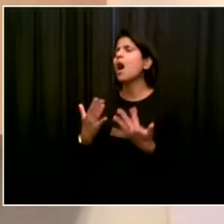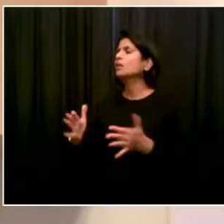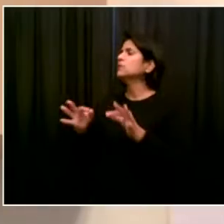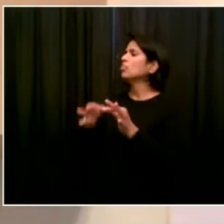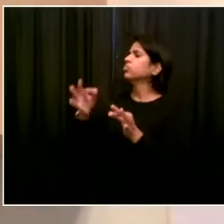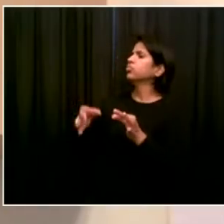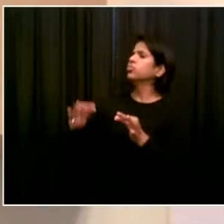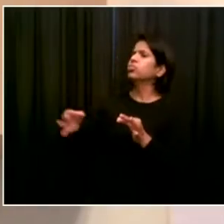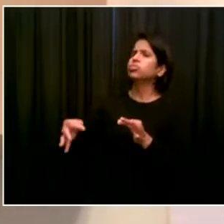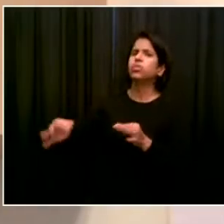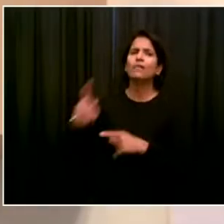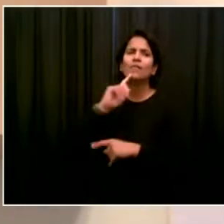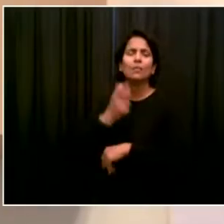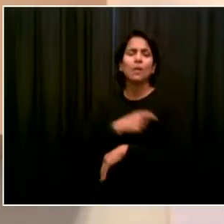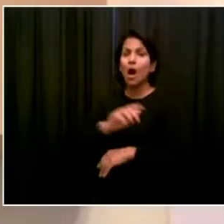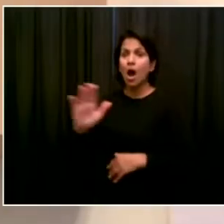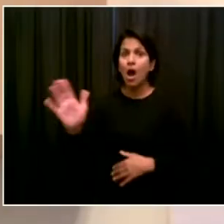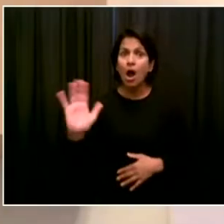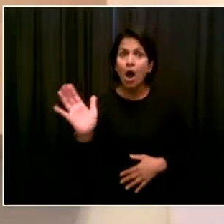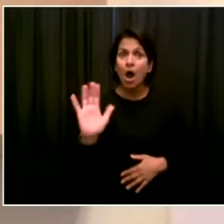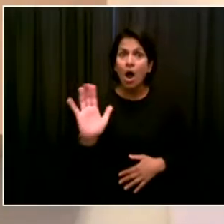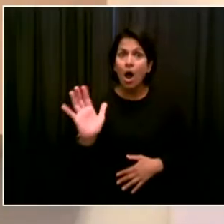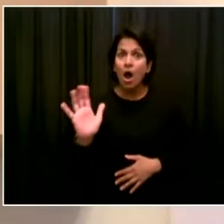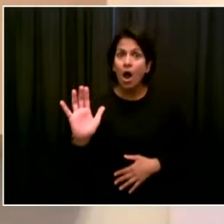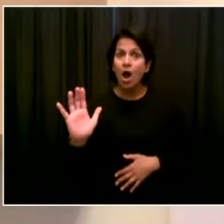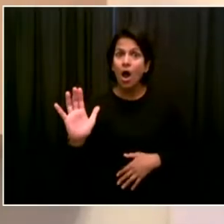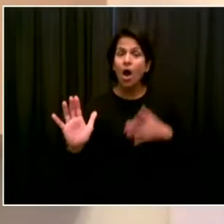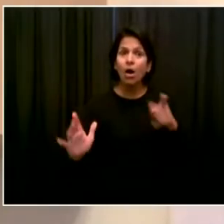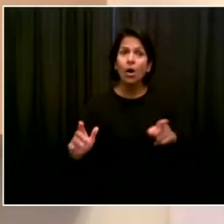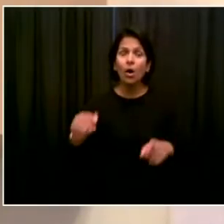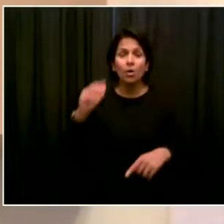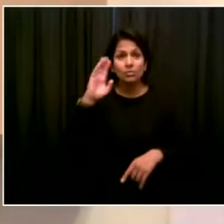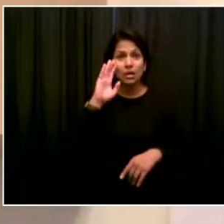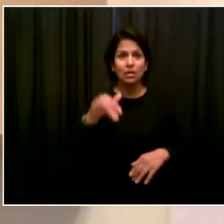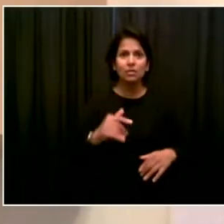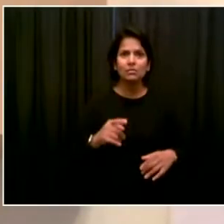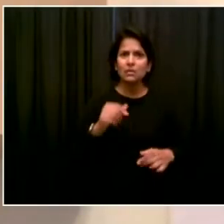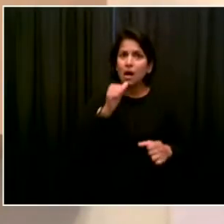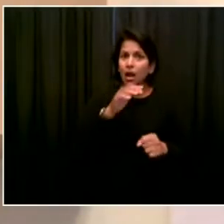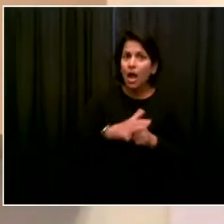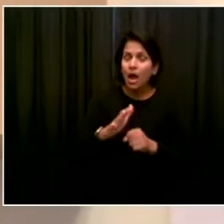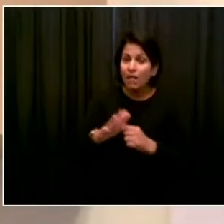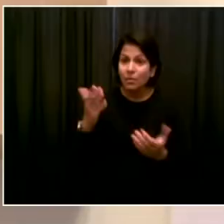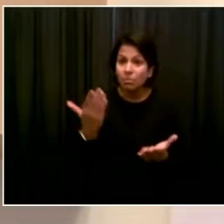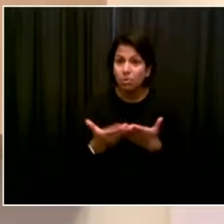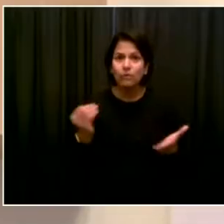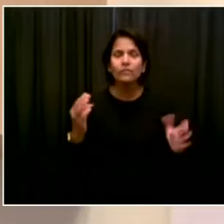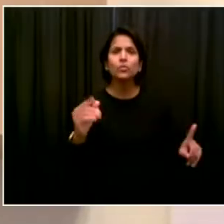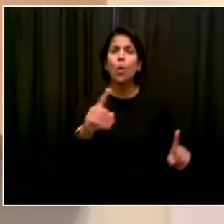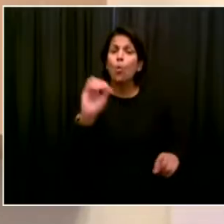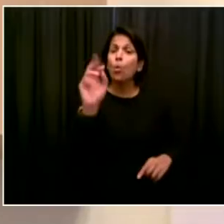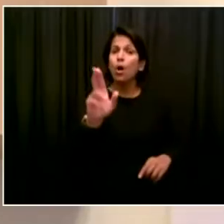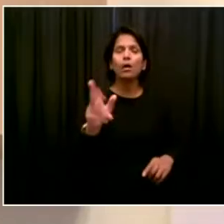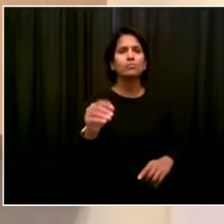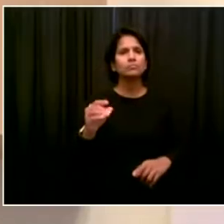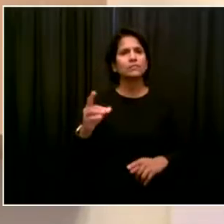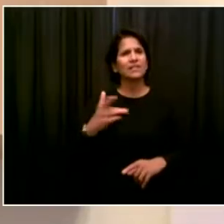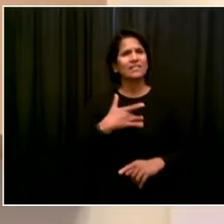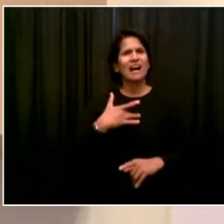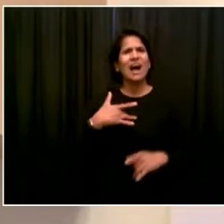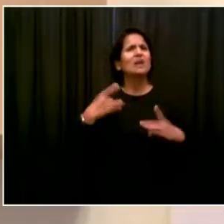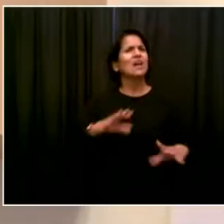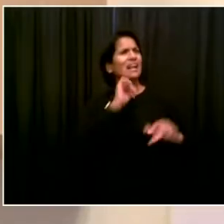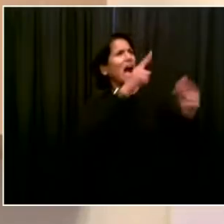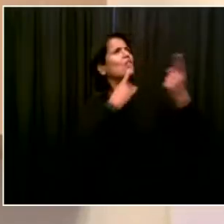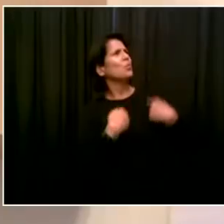body. We are here, your nation's doctors, pharmacists, nurses, we're all here ready to have those conversations. We've had them